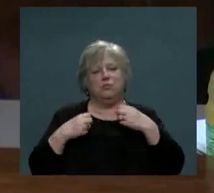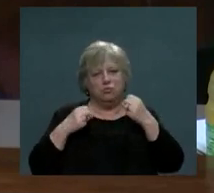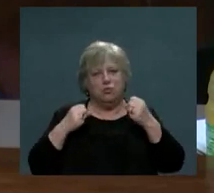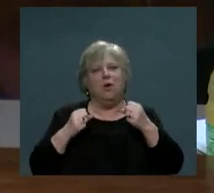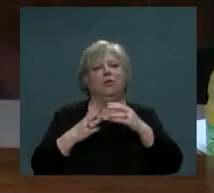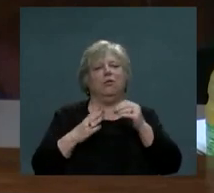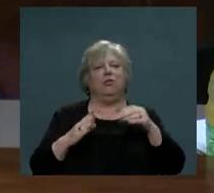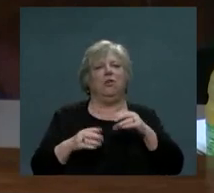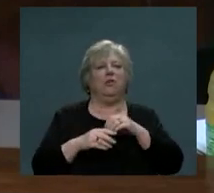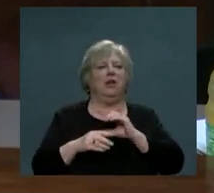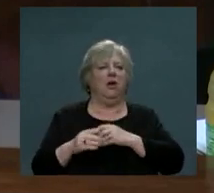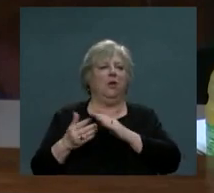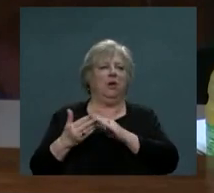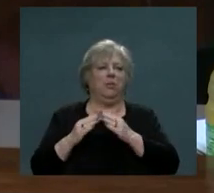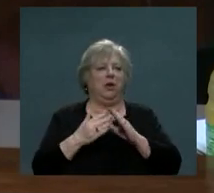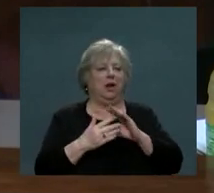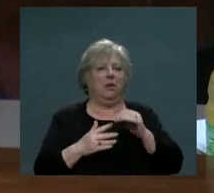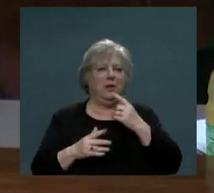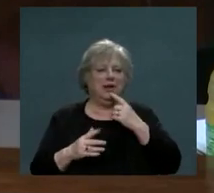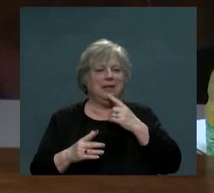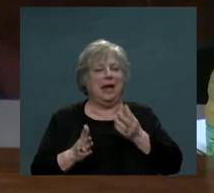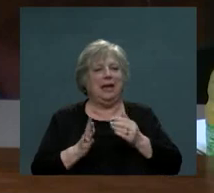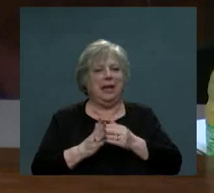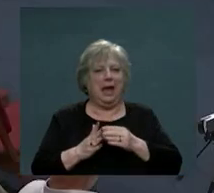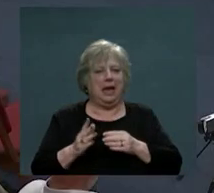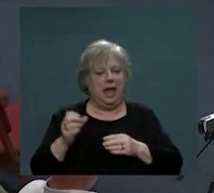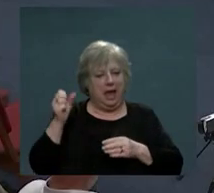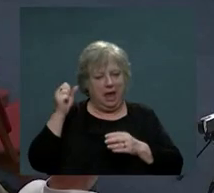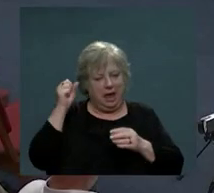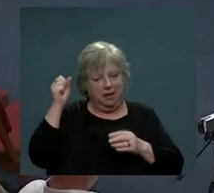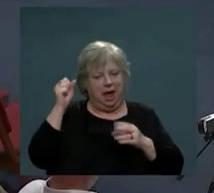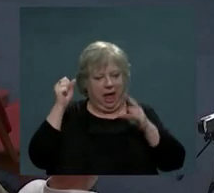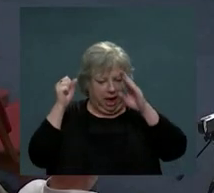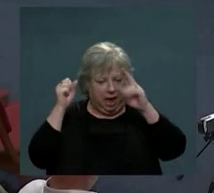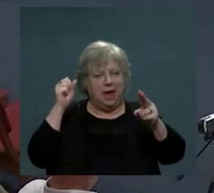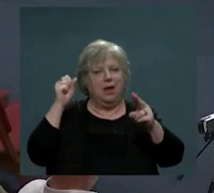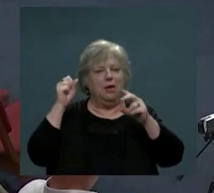our community. And I want to say once again, hail to the old goal.